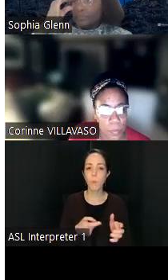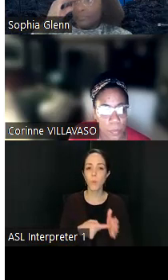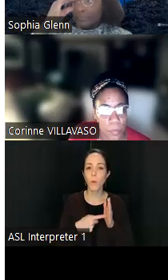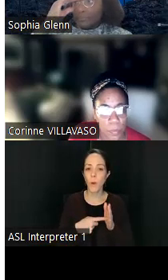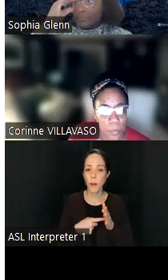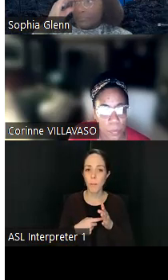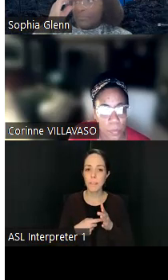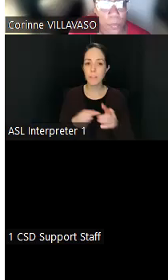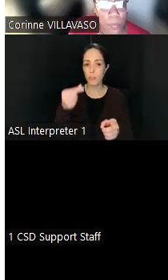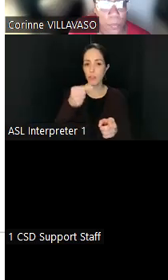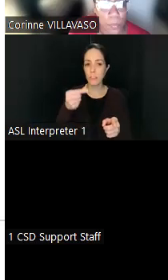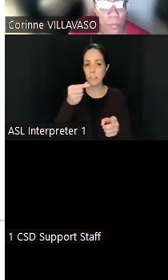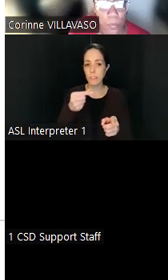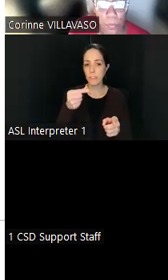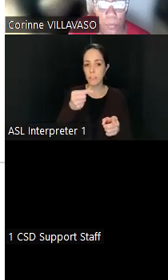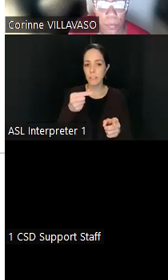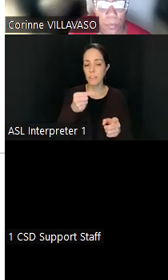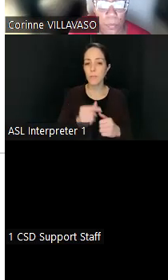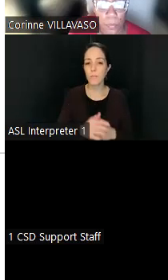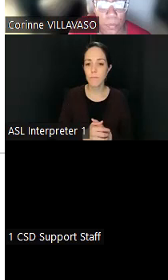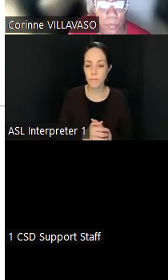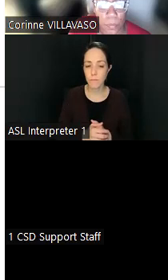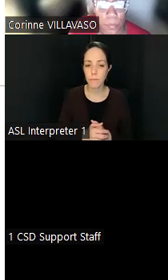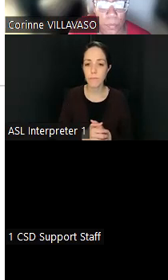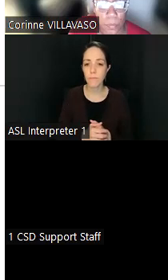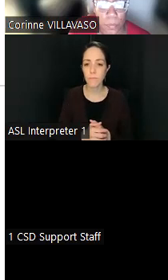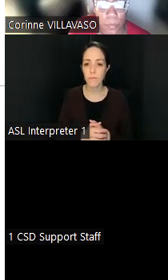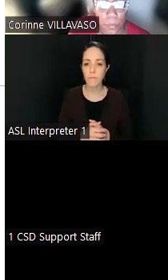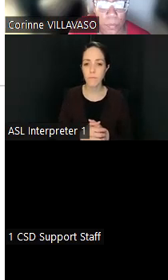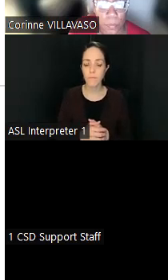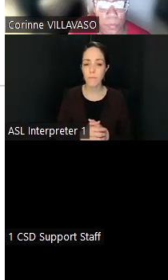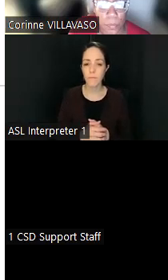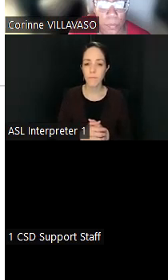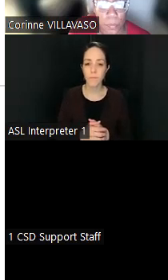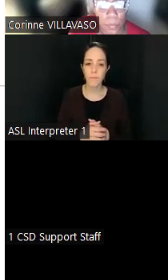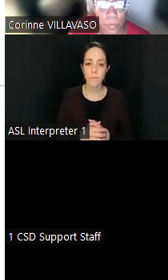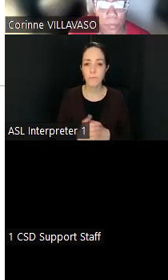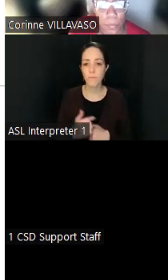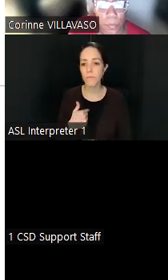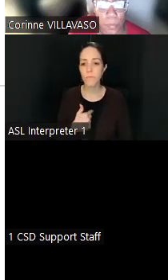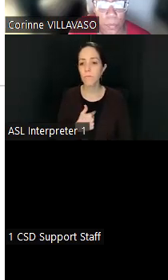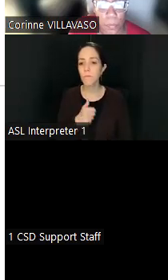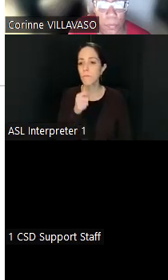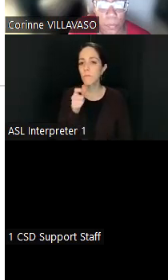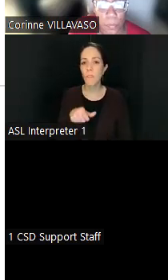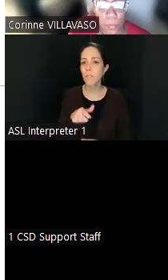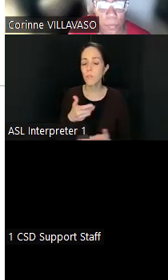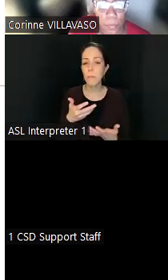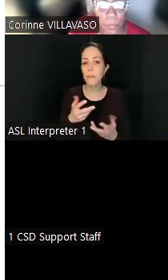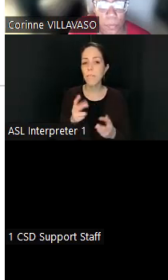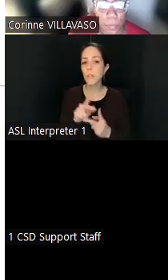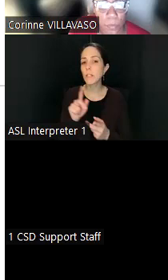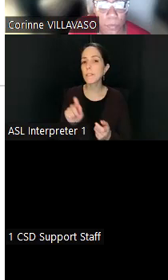section. Looking back on it, I think we don't need to be super specific about